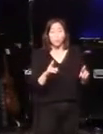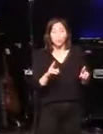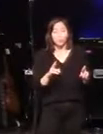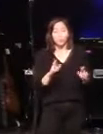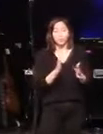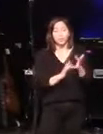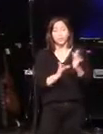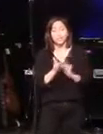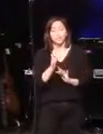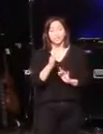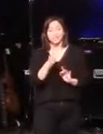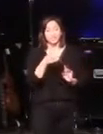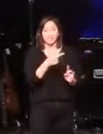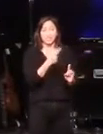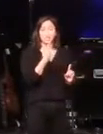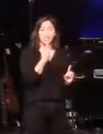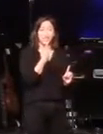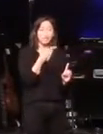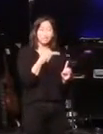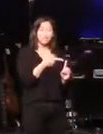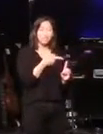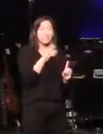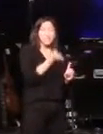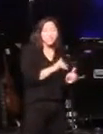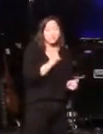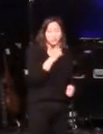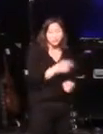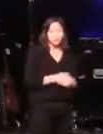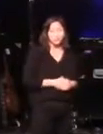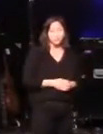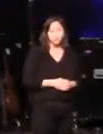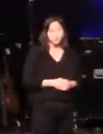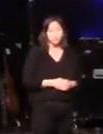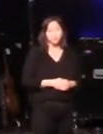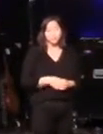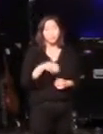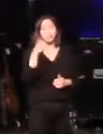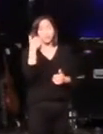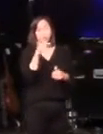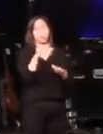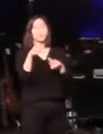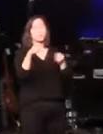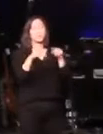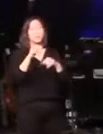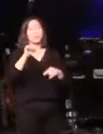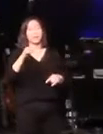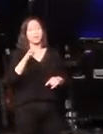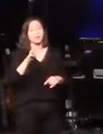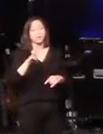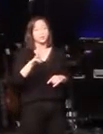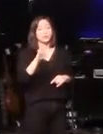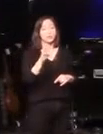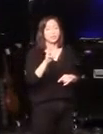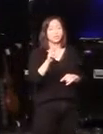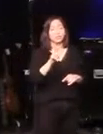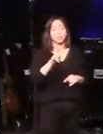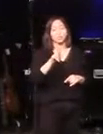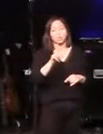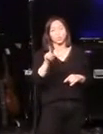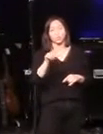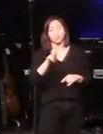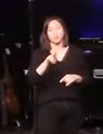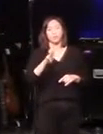saying is actually true. Matthew 6, 31 through 34. Therefore, do not be